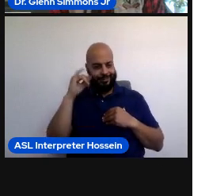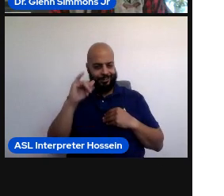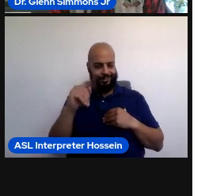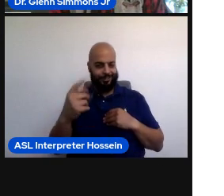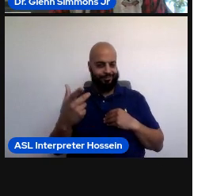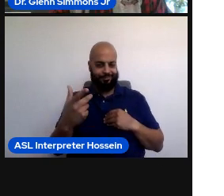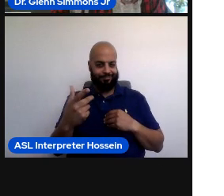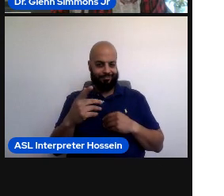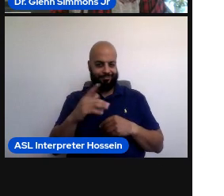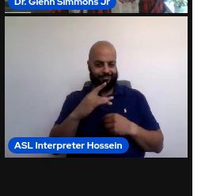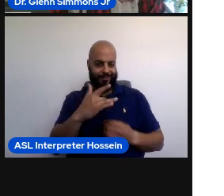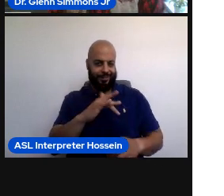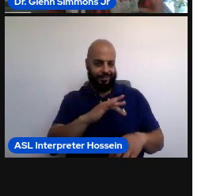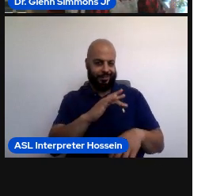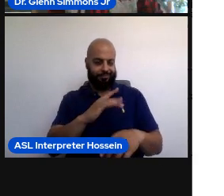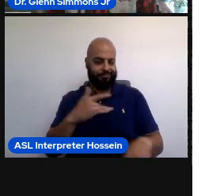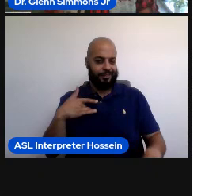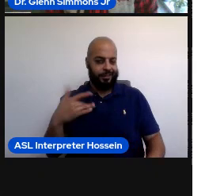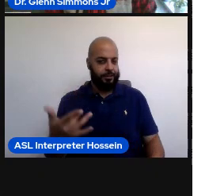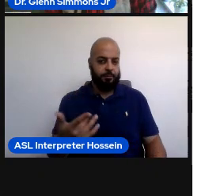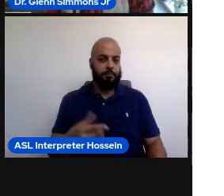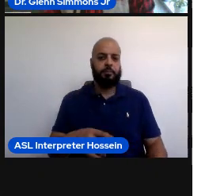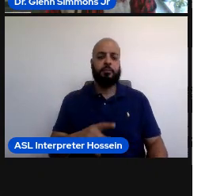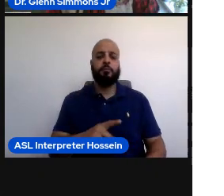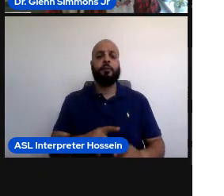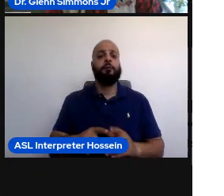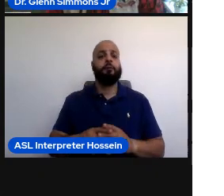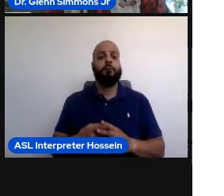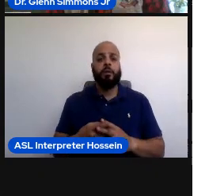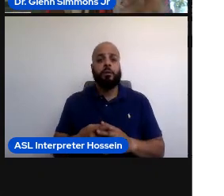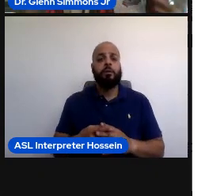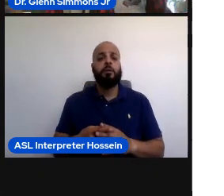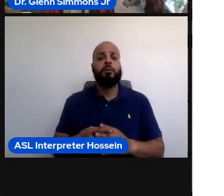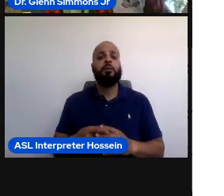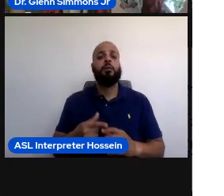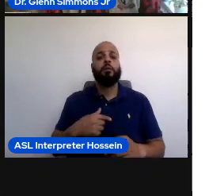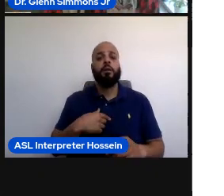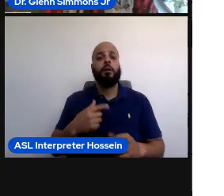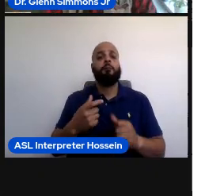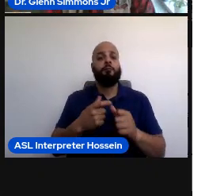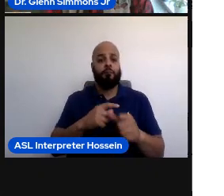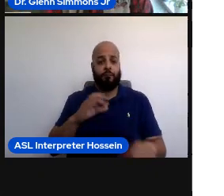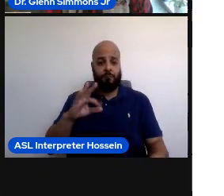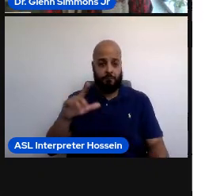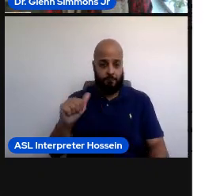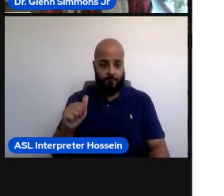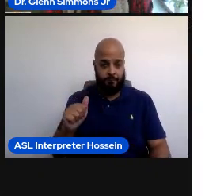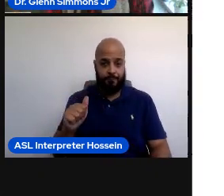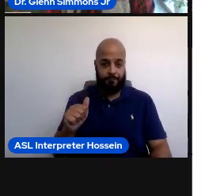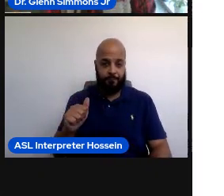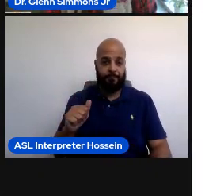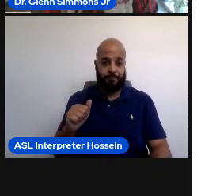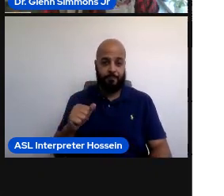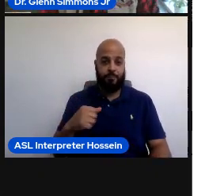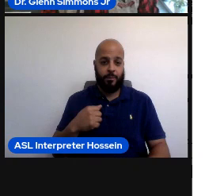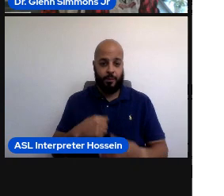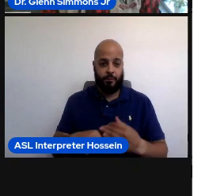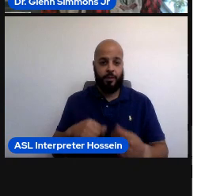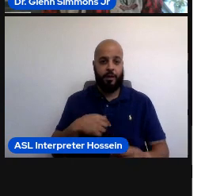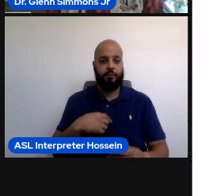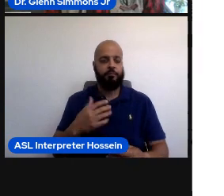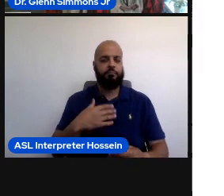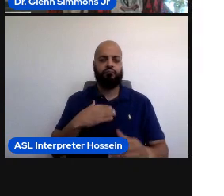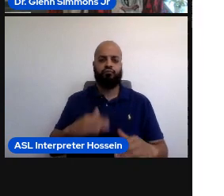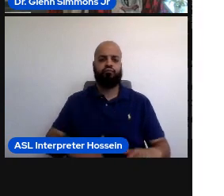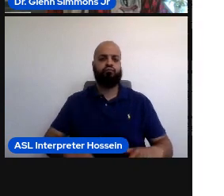courtesy. So first and foremost, I am a Floridian by naturalization. I spent most of